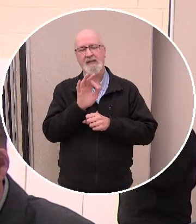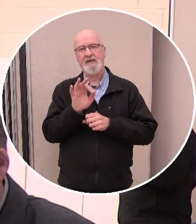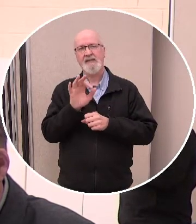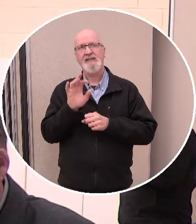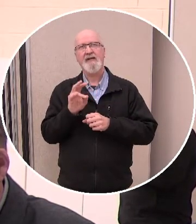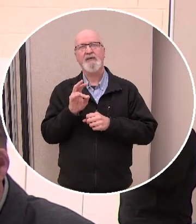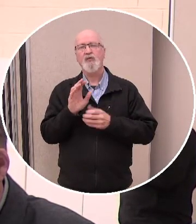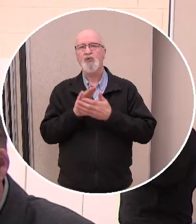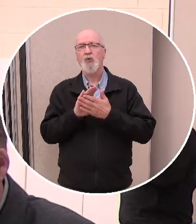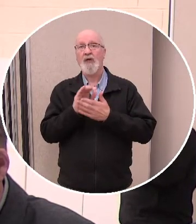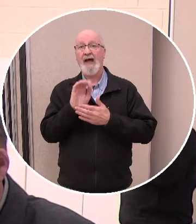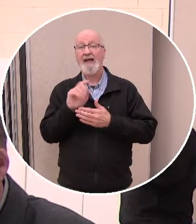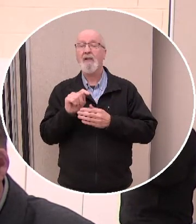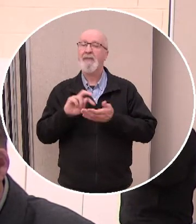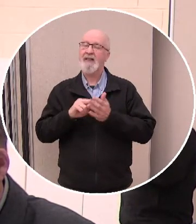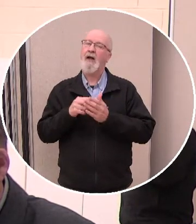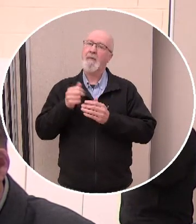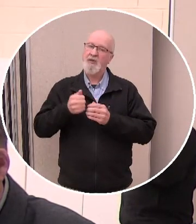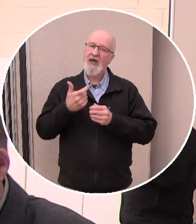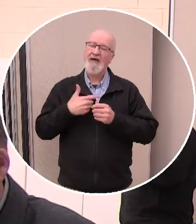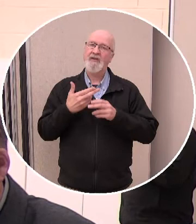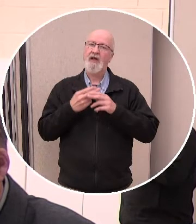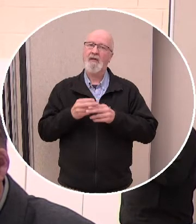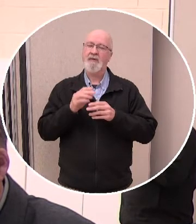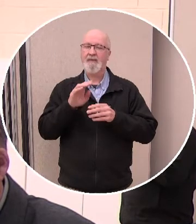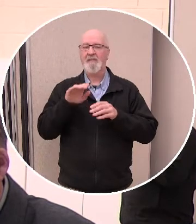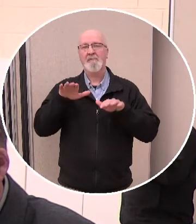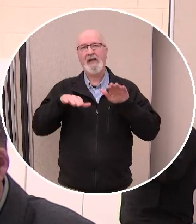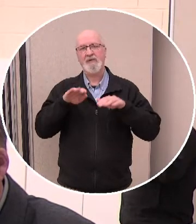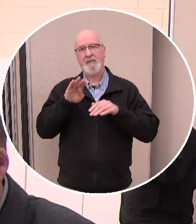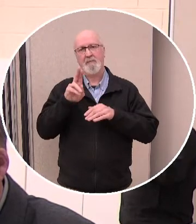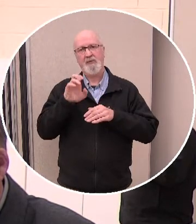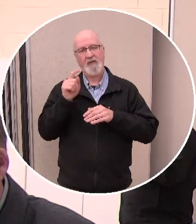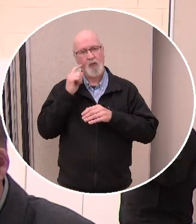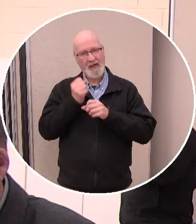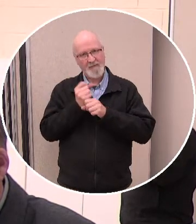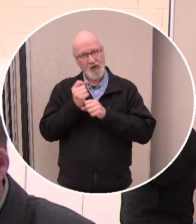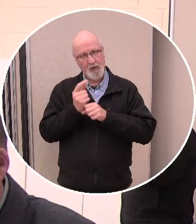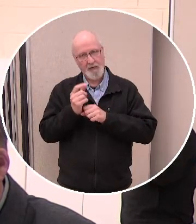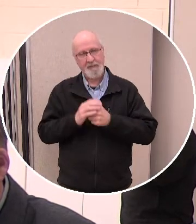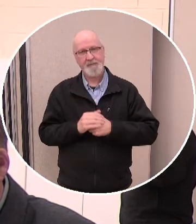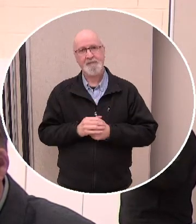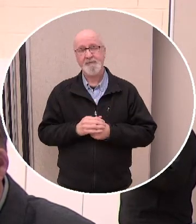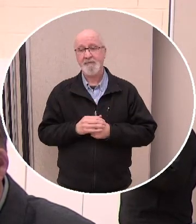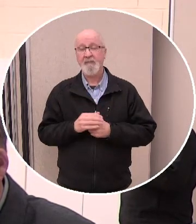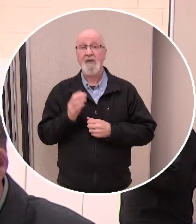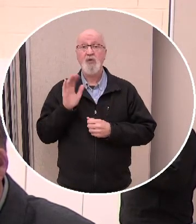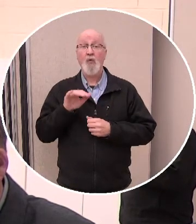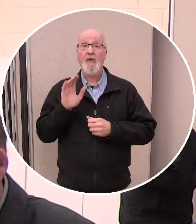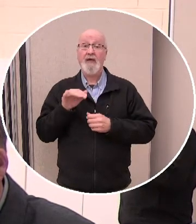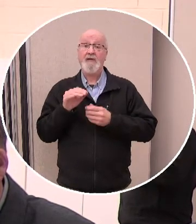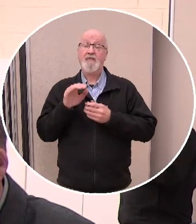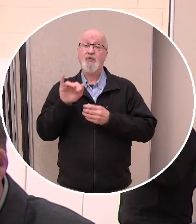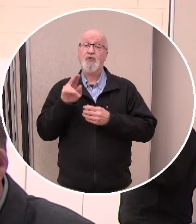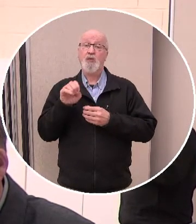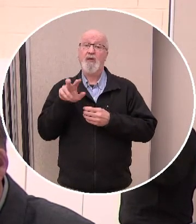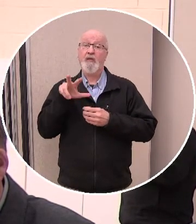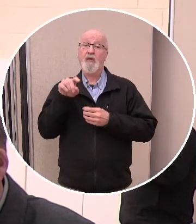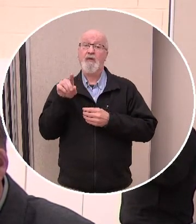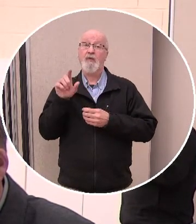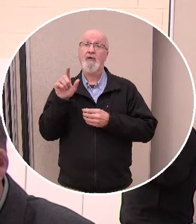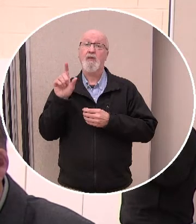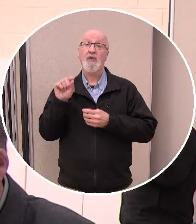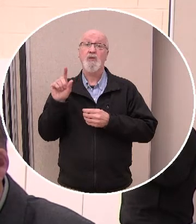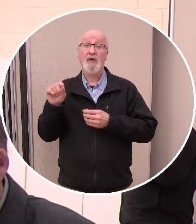school districts to balance its budget each fiscal year. The proposed budget for the 12-month period ending June 30th,